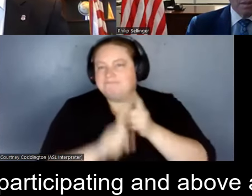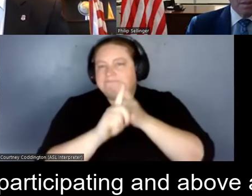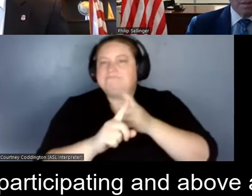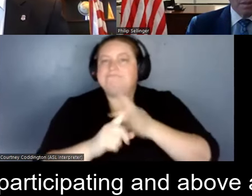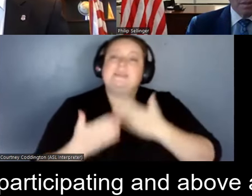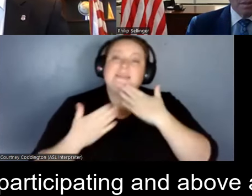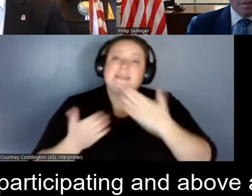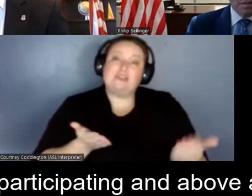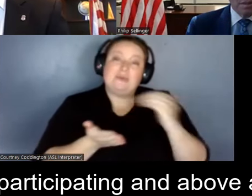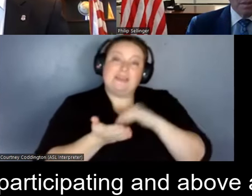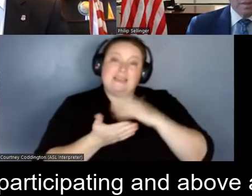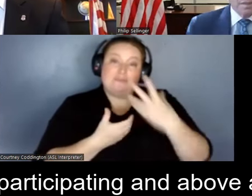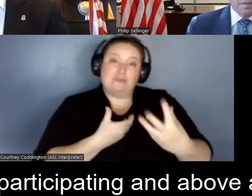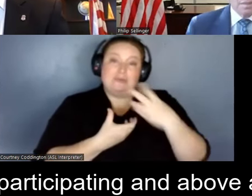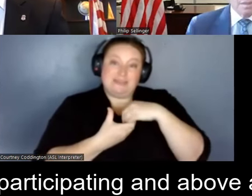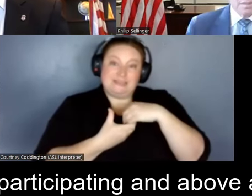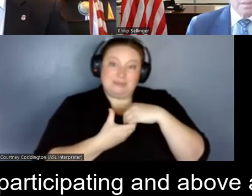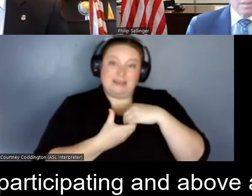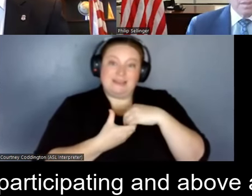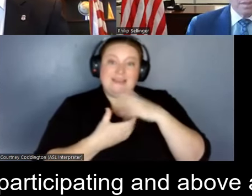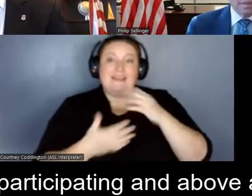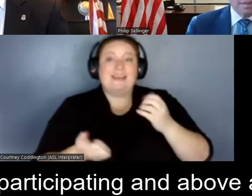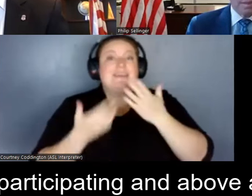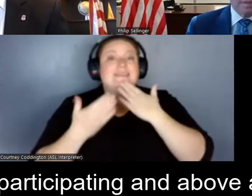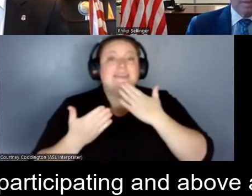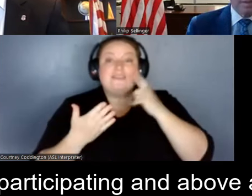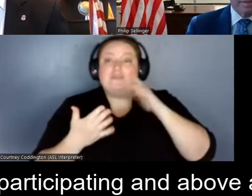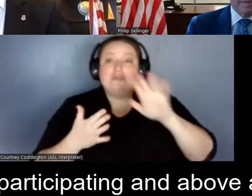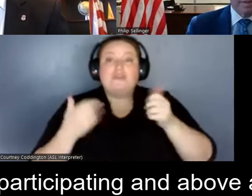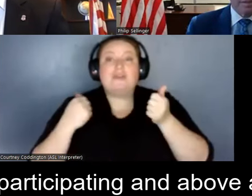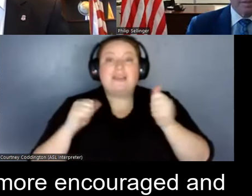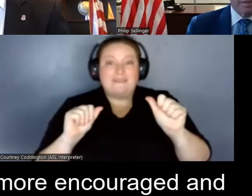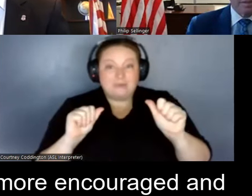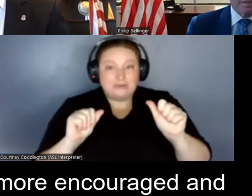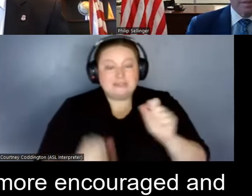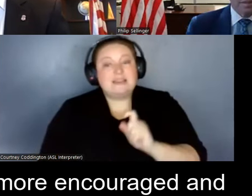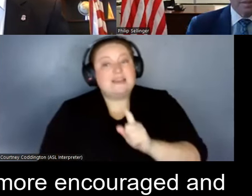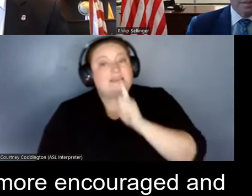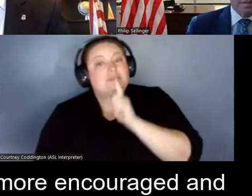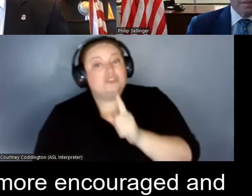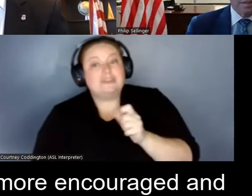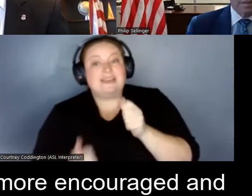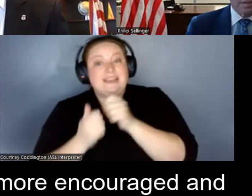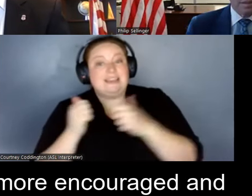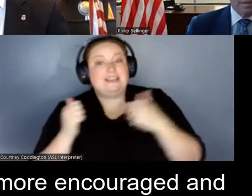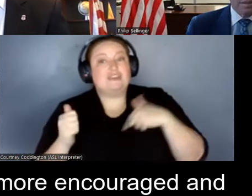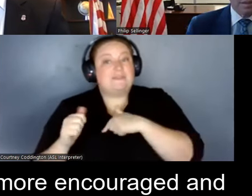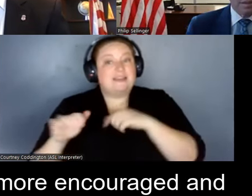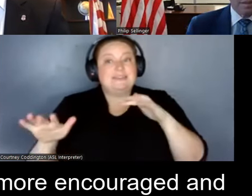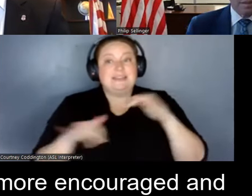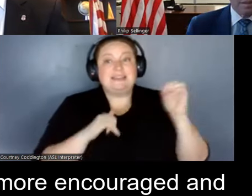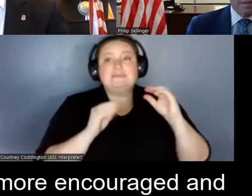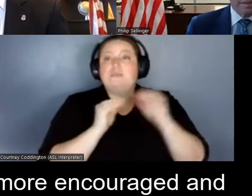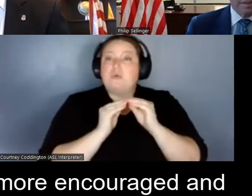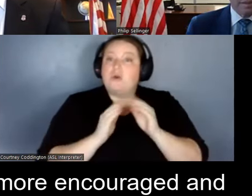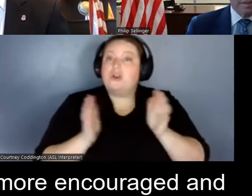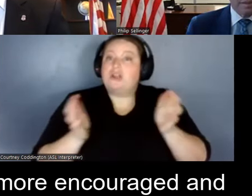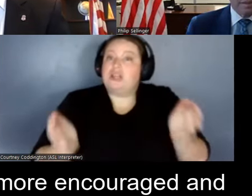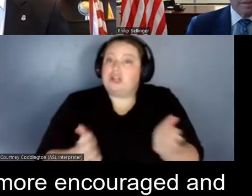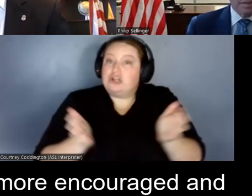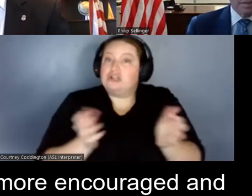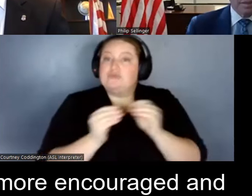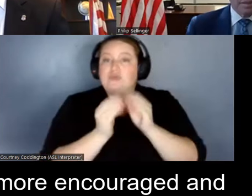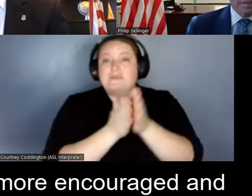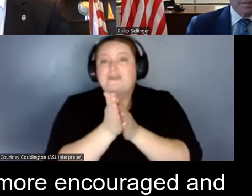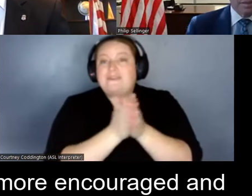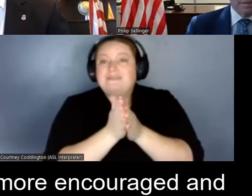participating, and above all, thank you for your efforts. I'm certain that each of us leaves here more encouraged and motivated to continue